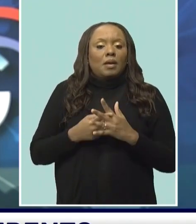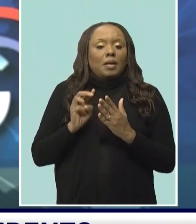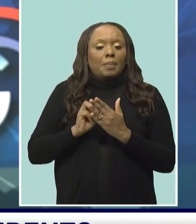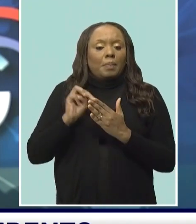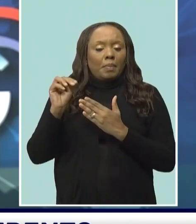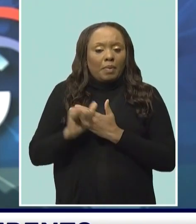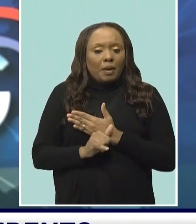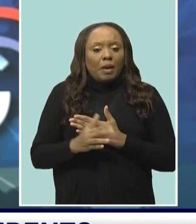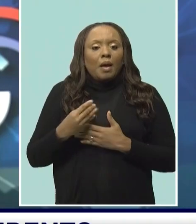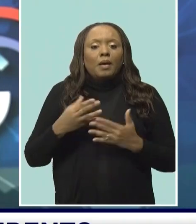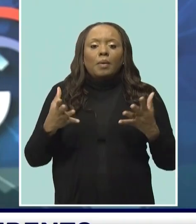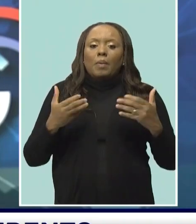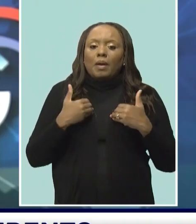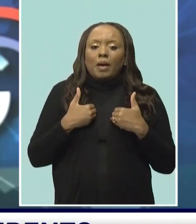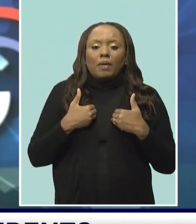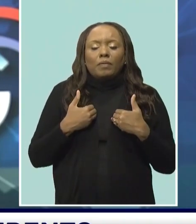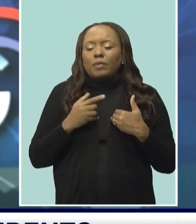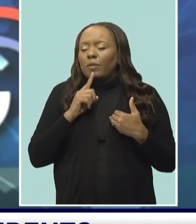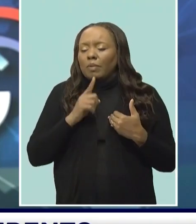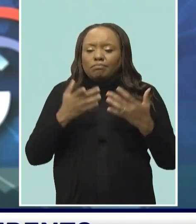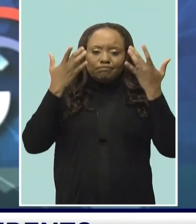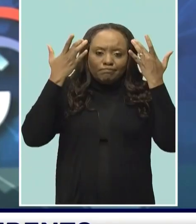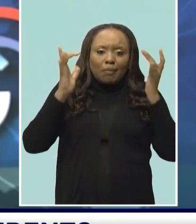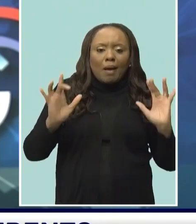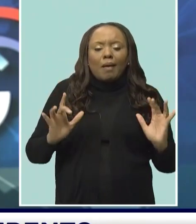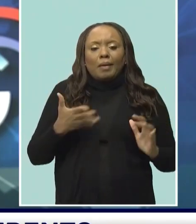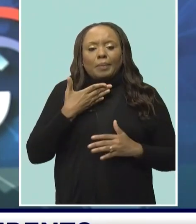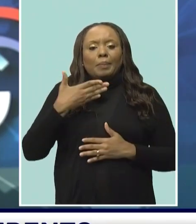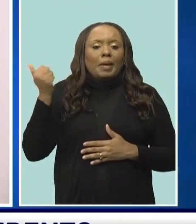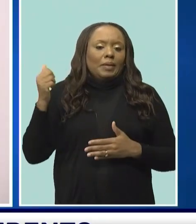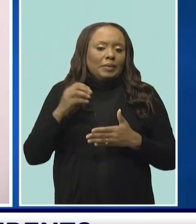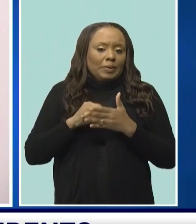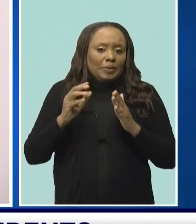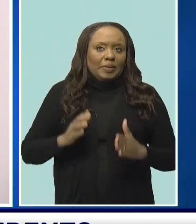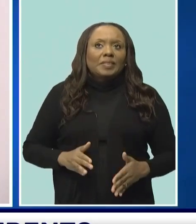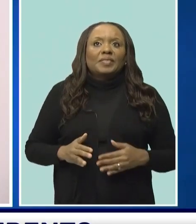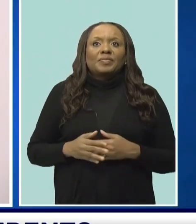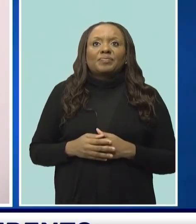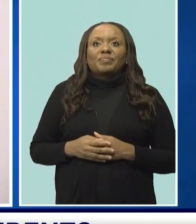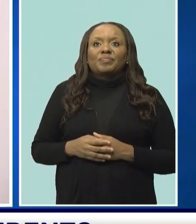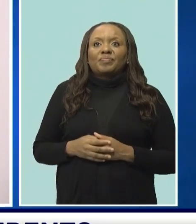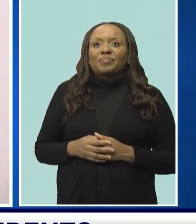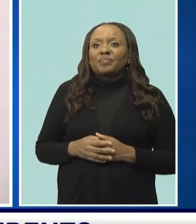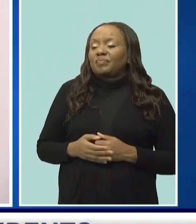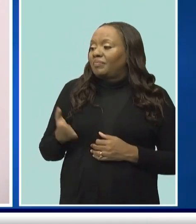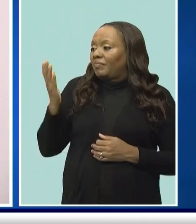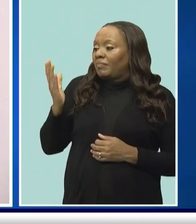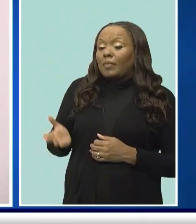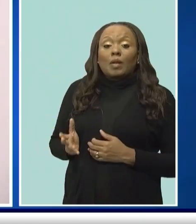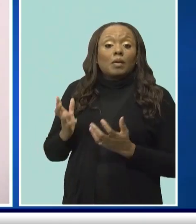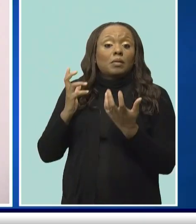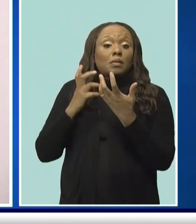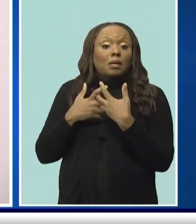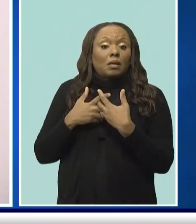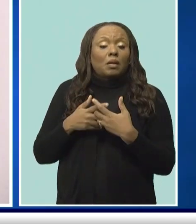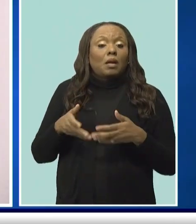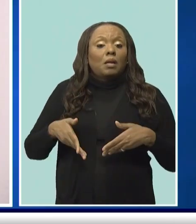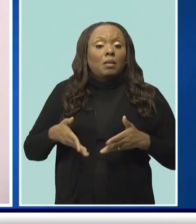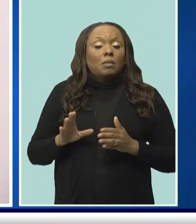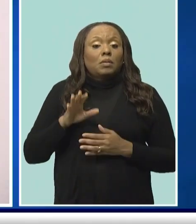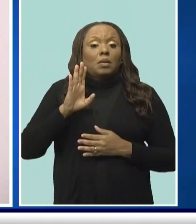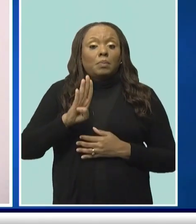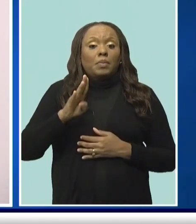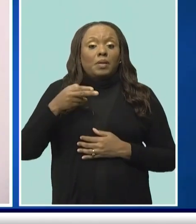retain the brightest and the best. This partnership allows the BHTA to